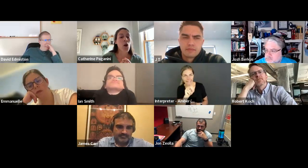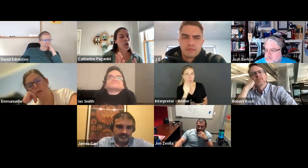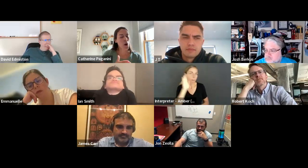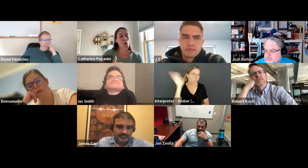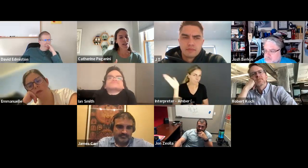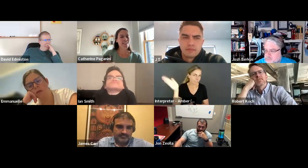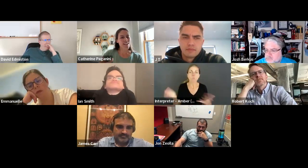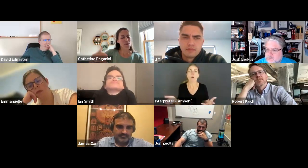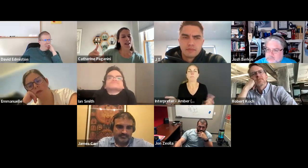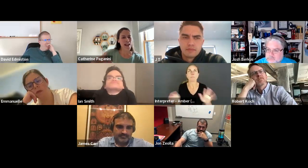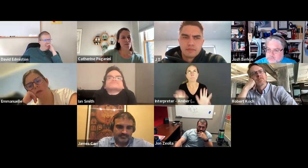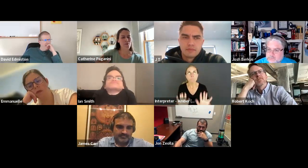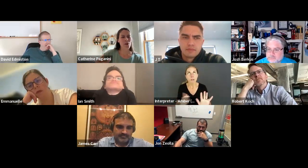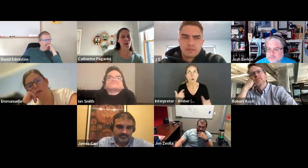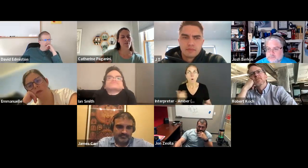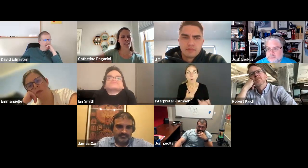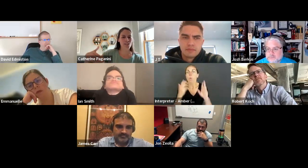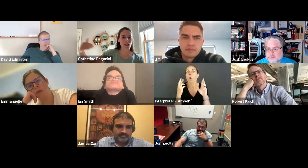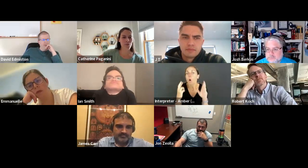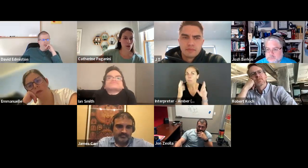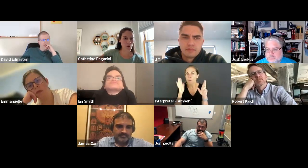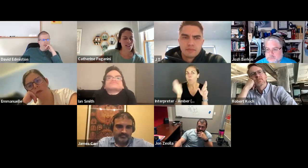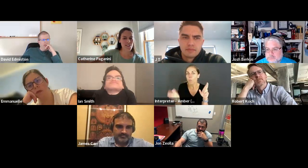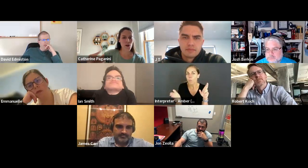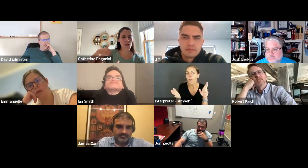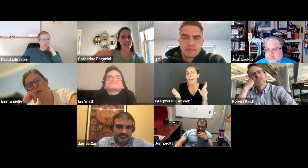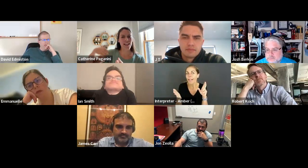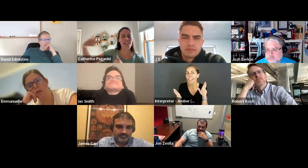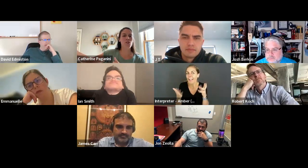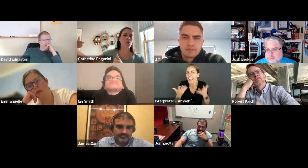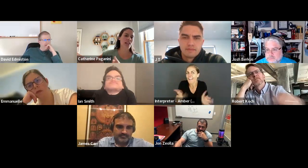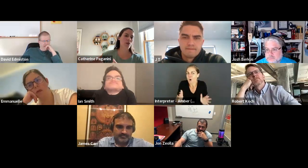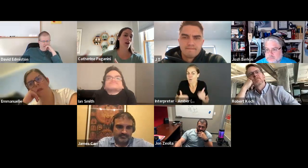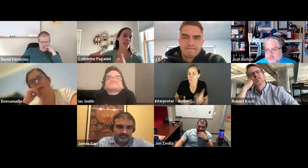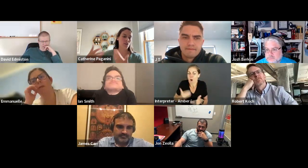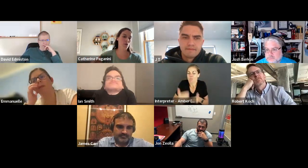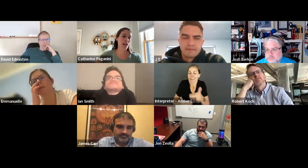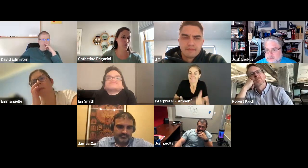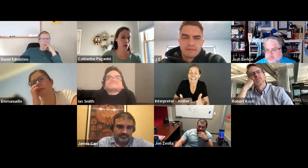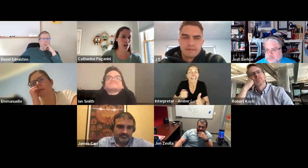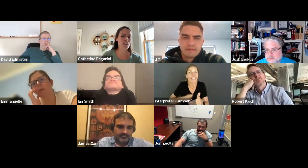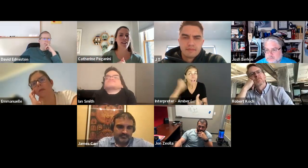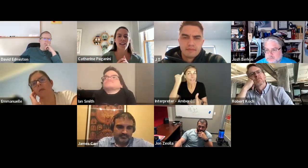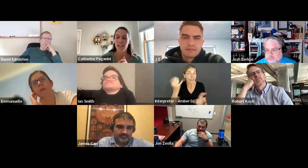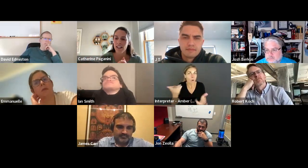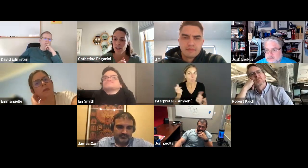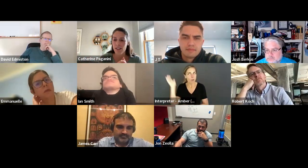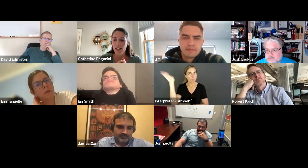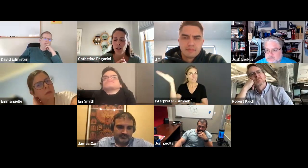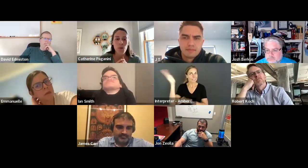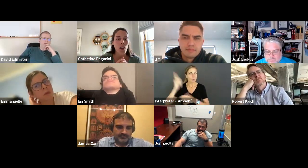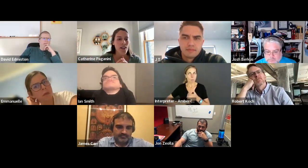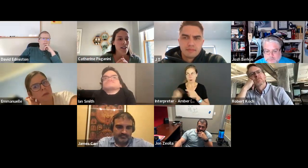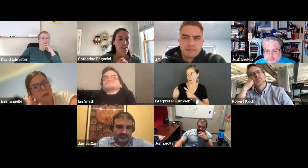whatever. We're hoping that we'll have made some progress. So, and the idea is to present what this group has worked on